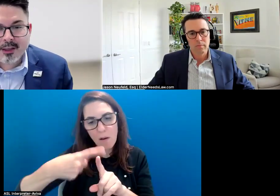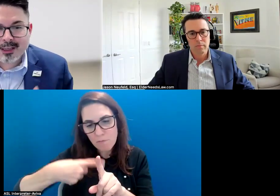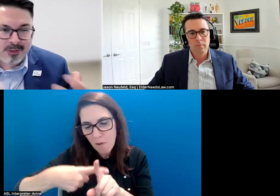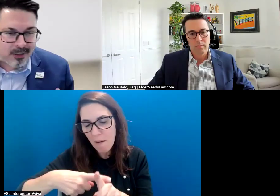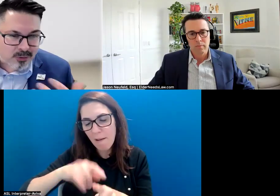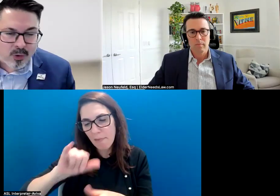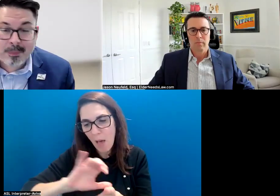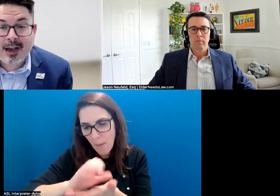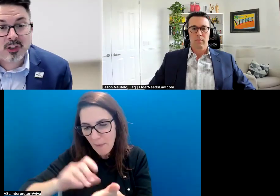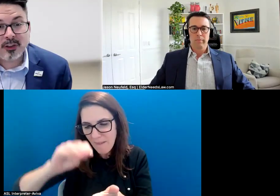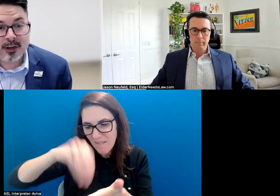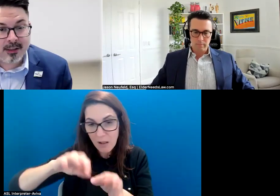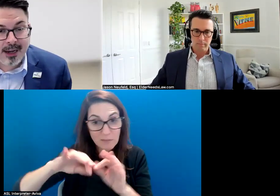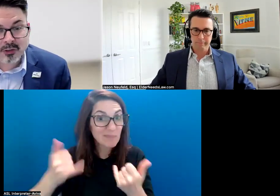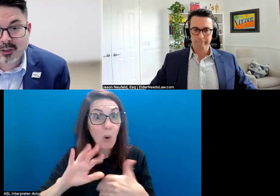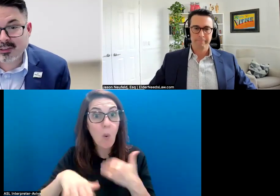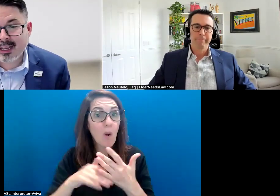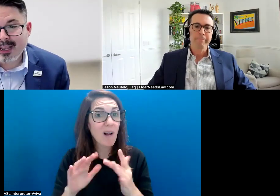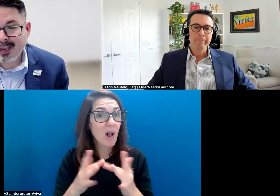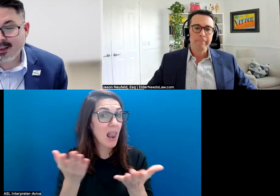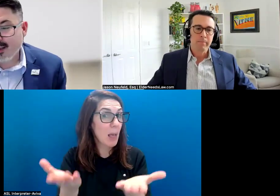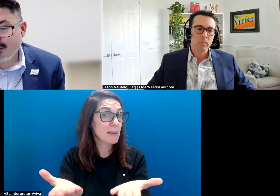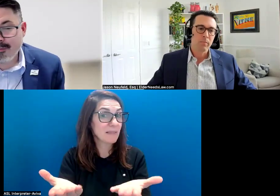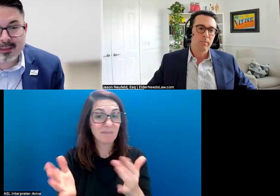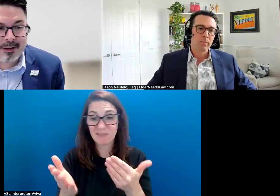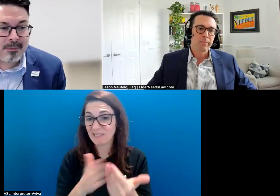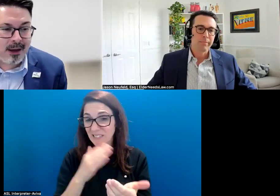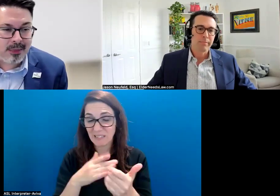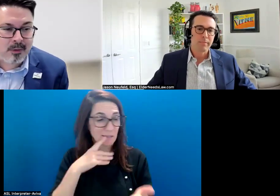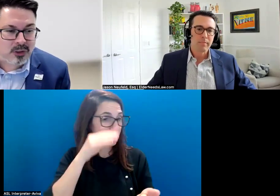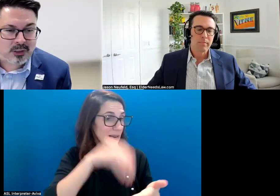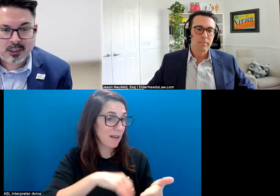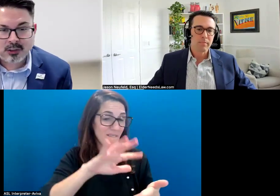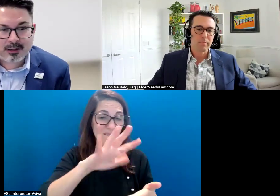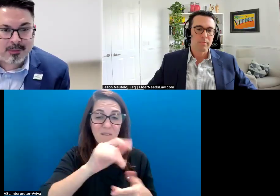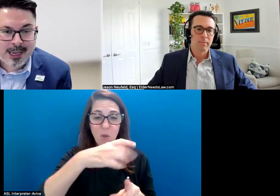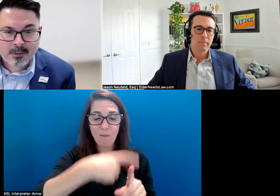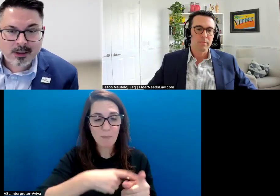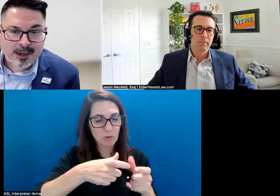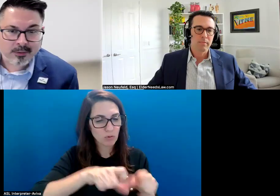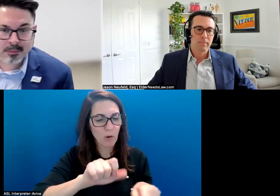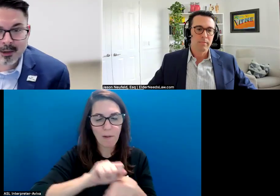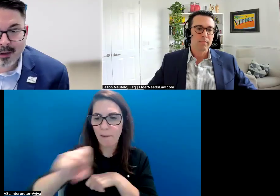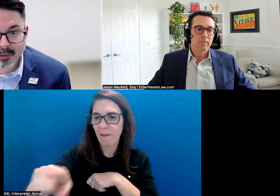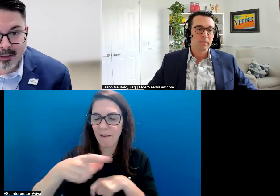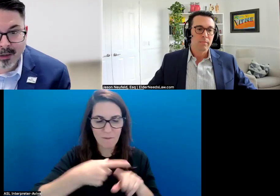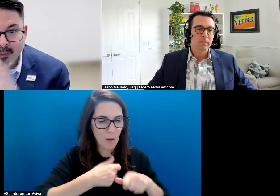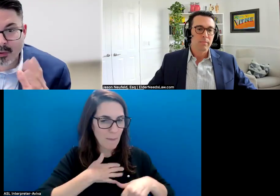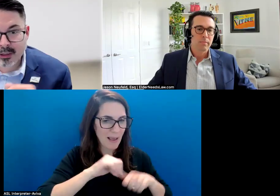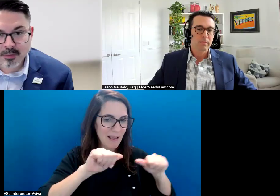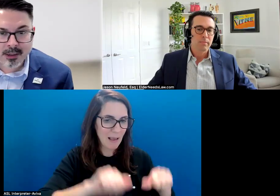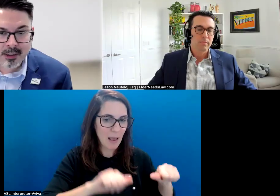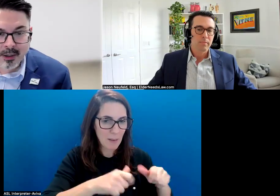amount. You had to fill out this form, but now it's all done online. So you Mhm. could say, hey, 5th of every month, I want you to cut a check from my ABLE account to pay my rent,